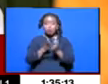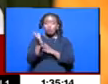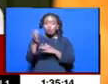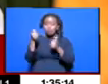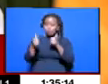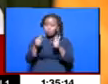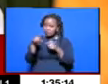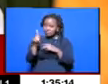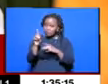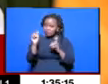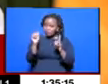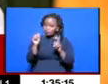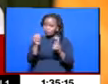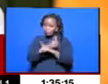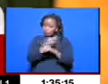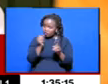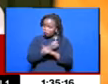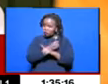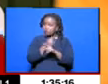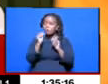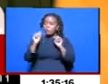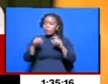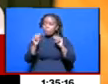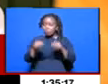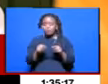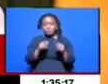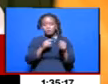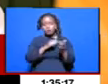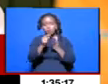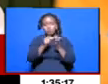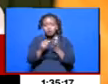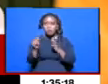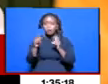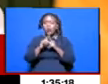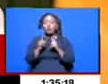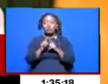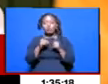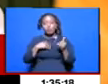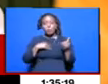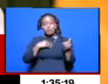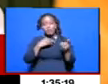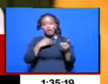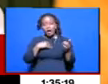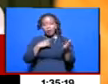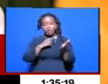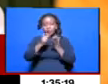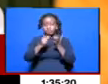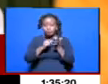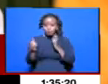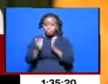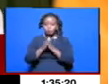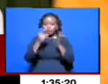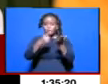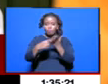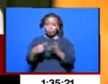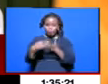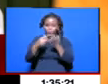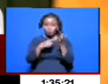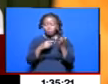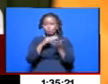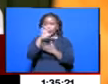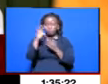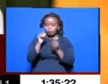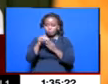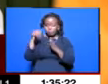violation can be put right. And I have mentioned and discussed them in the body